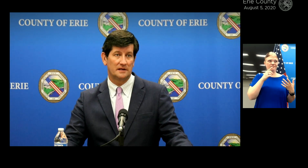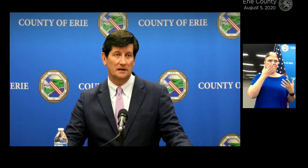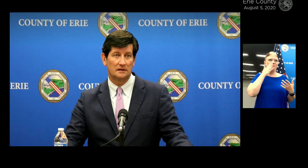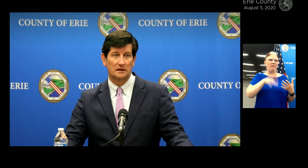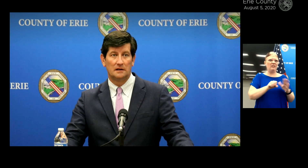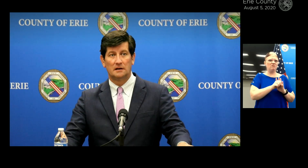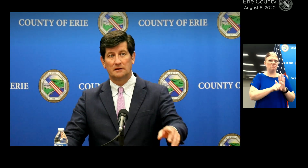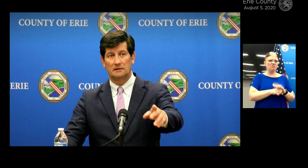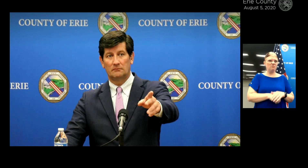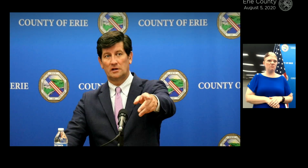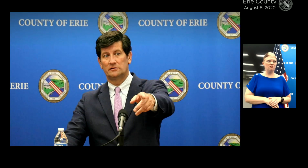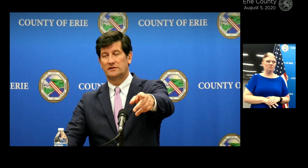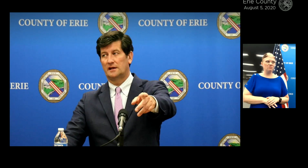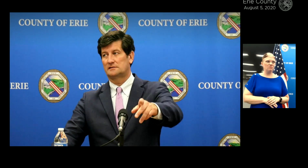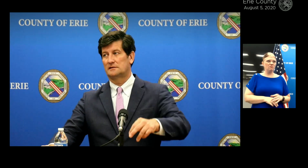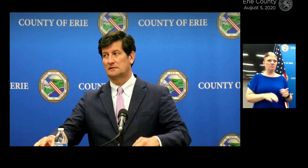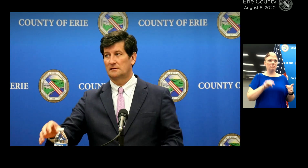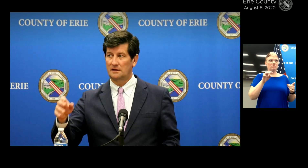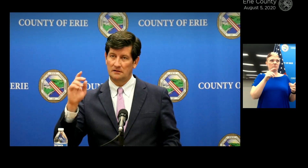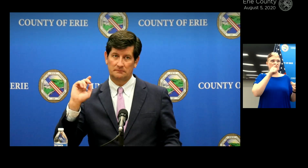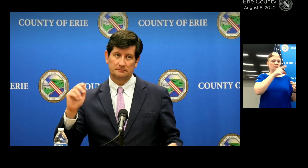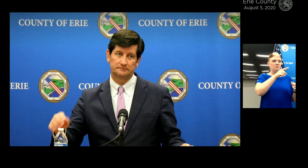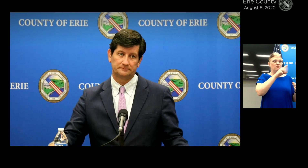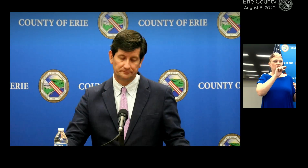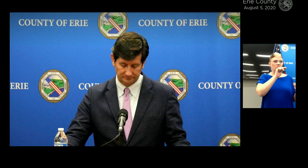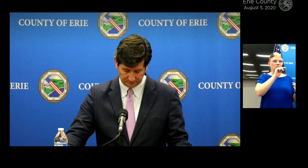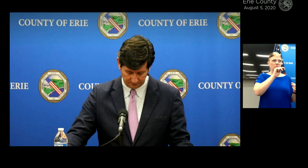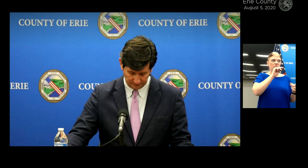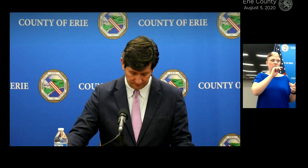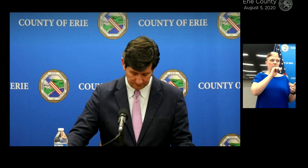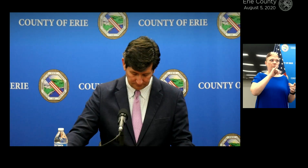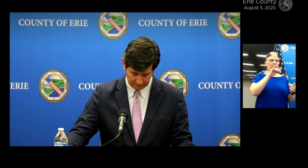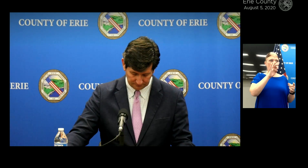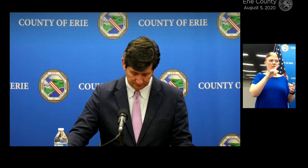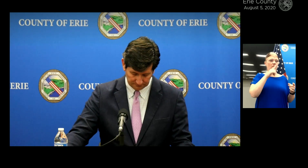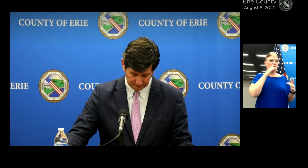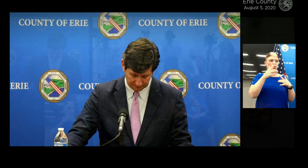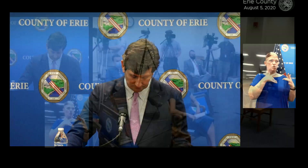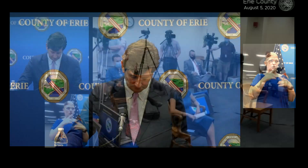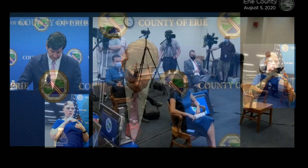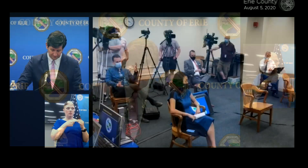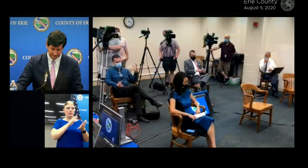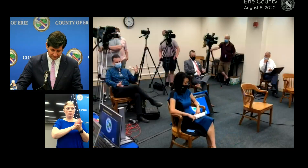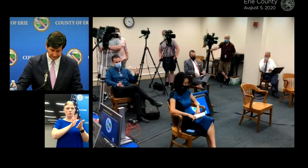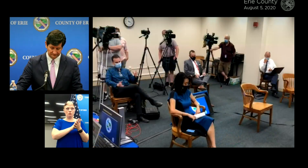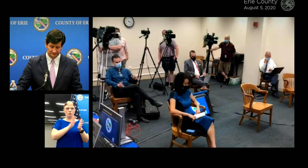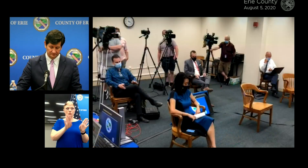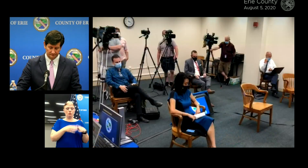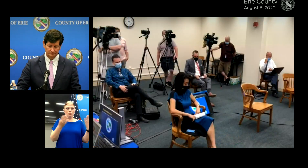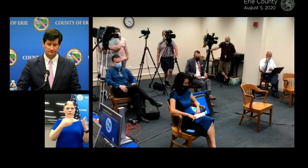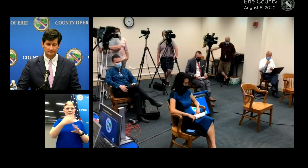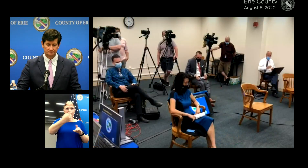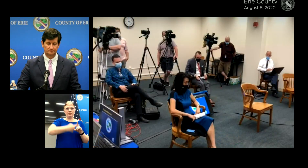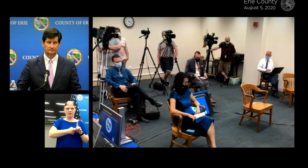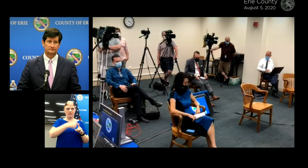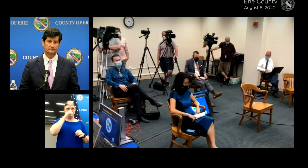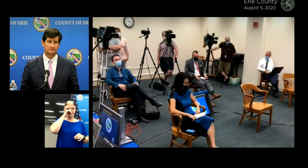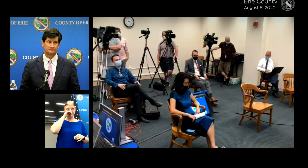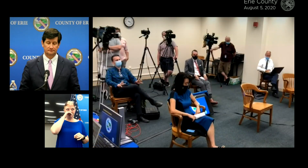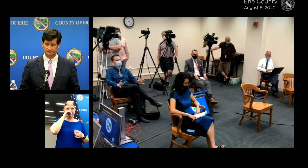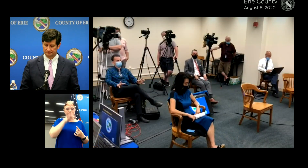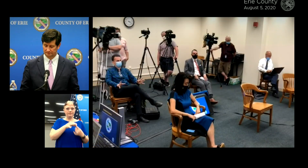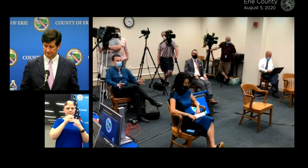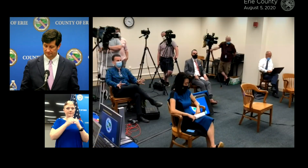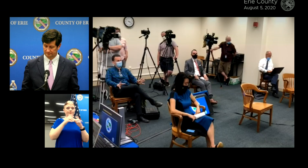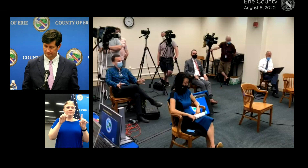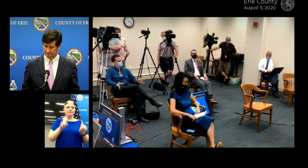bad state. I think Michael's next. There's a concern, obviously, about schools reopening next month, especially with